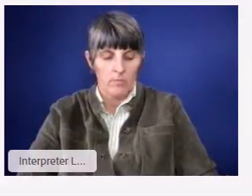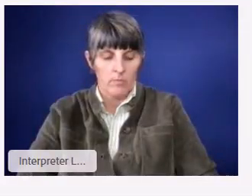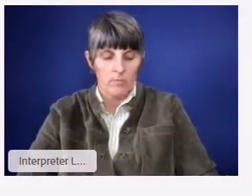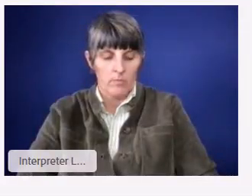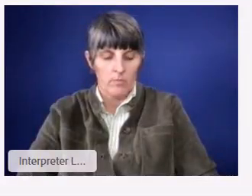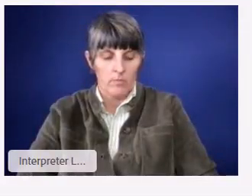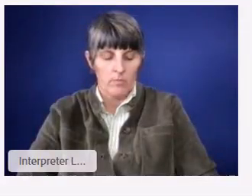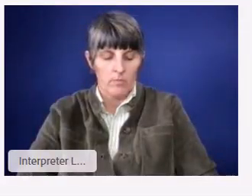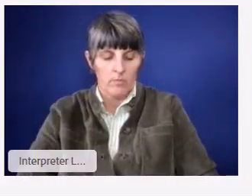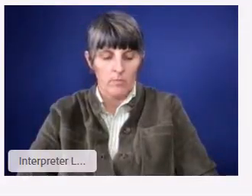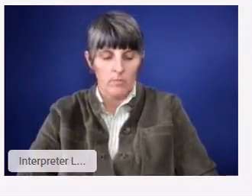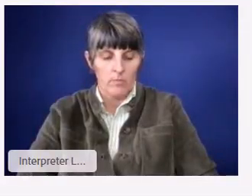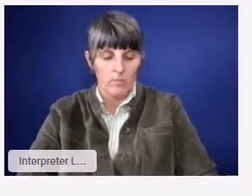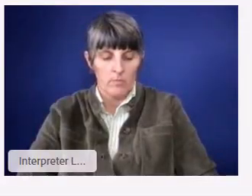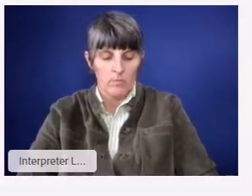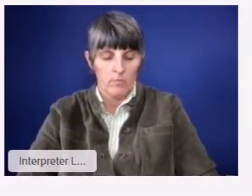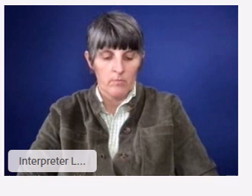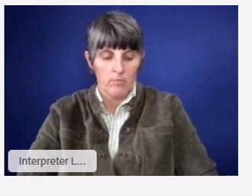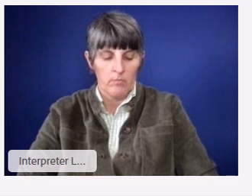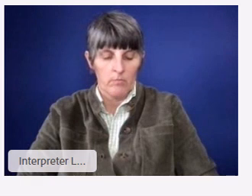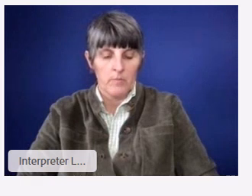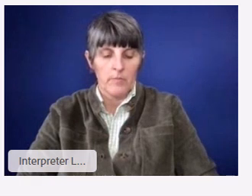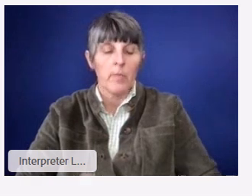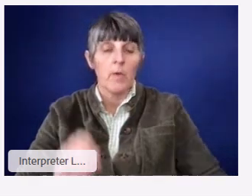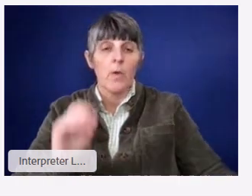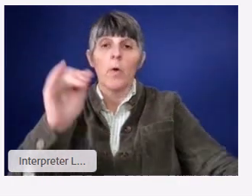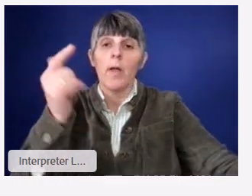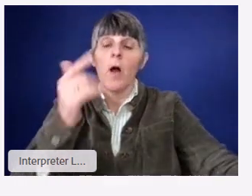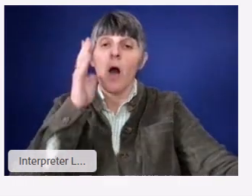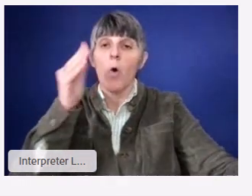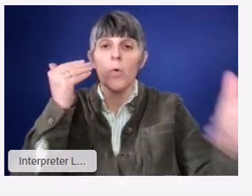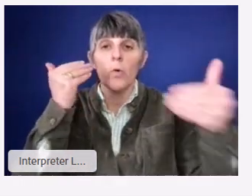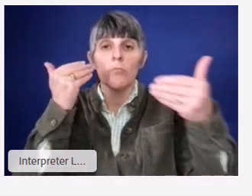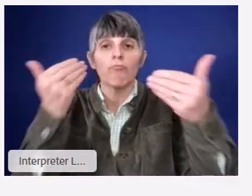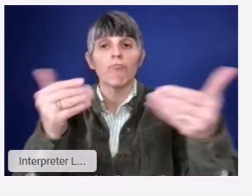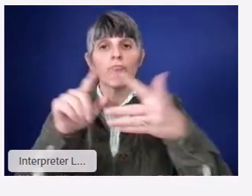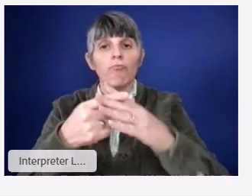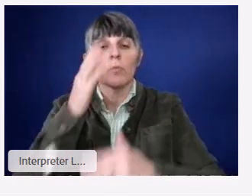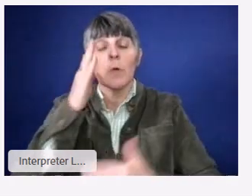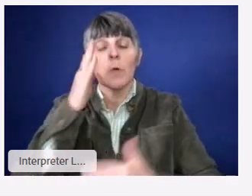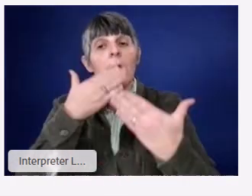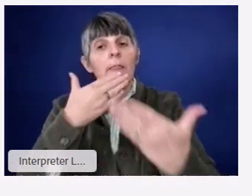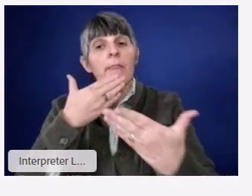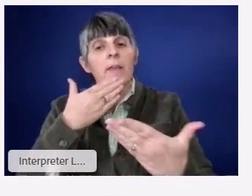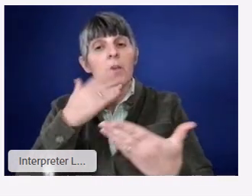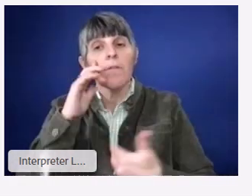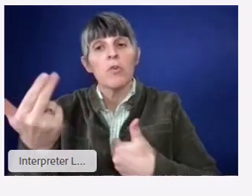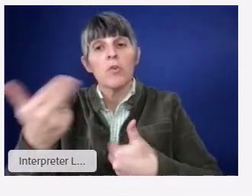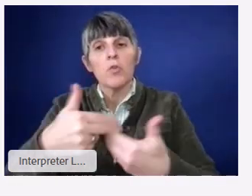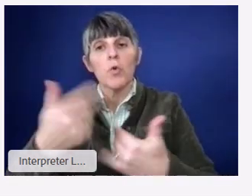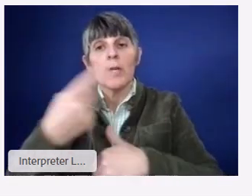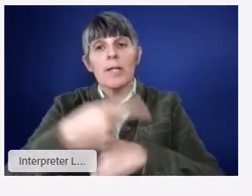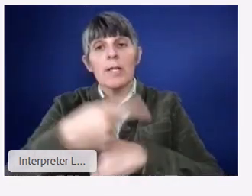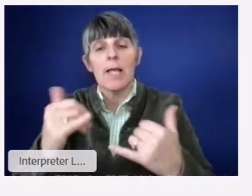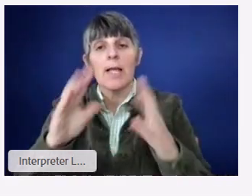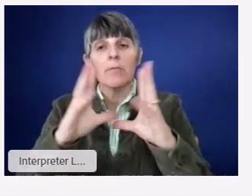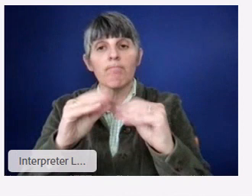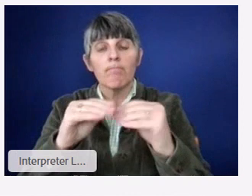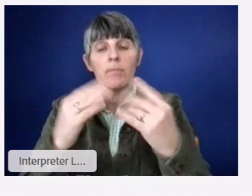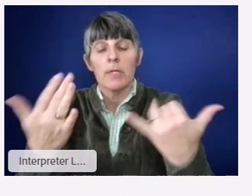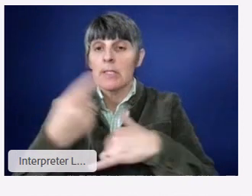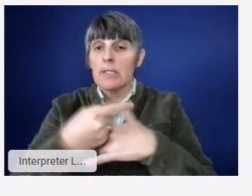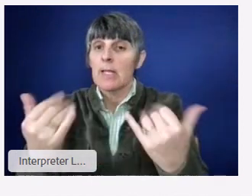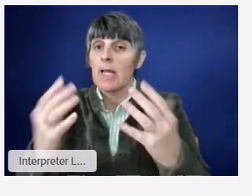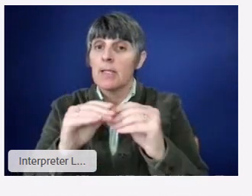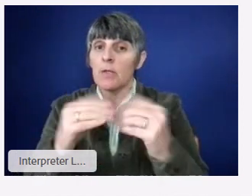Hello, everyone. We are going to go ahead and get started. Thank you for joining today's webinar. Today's webinar